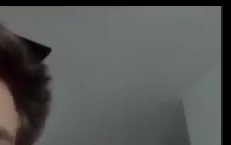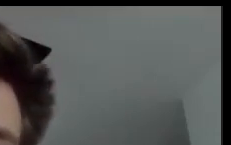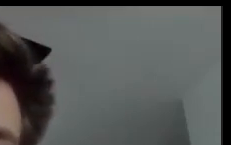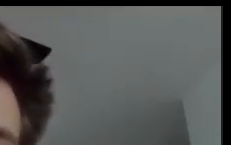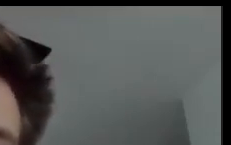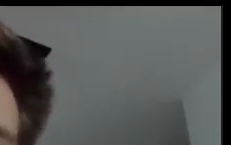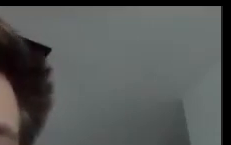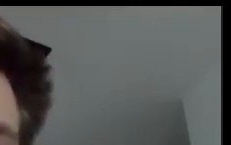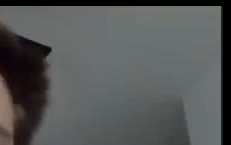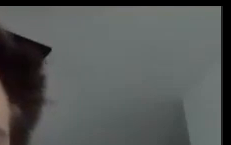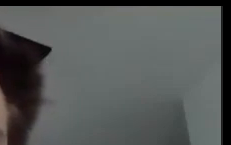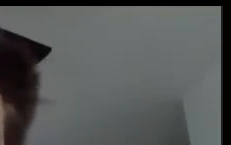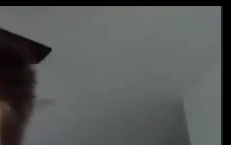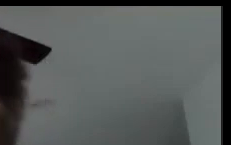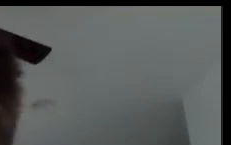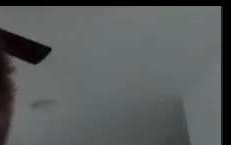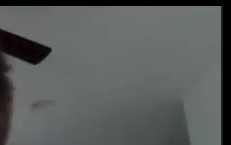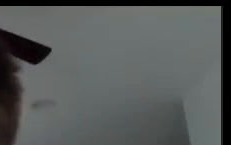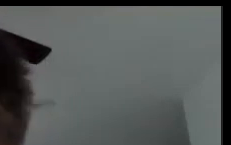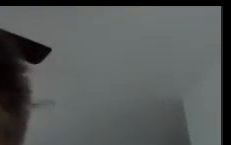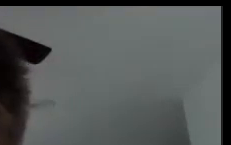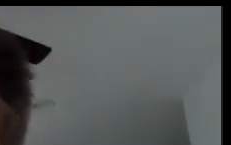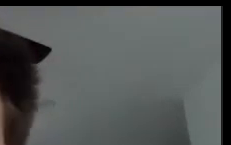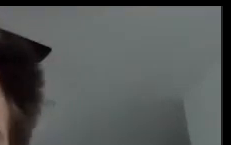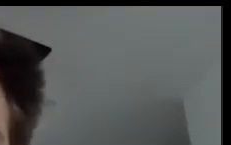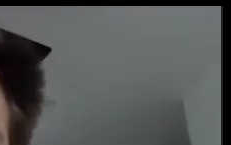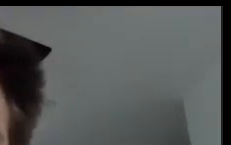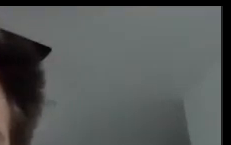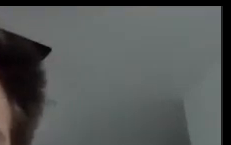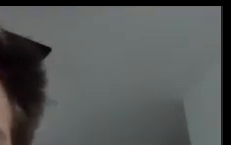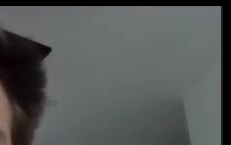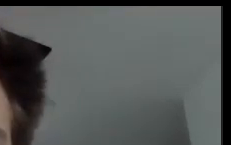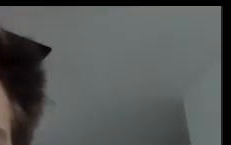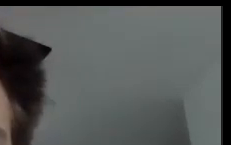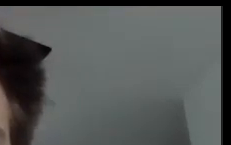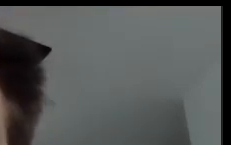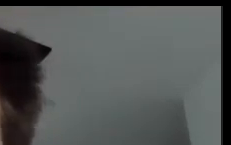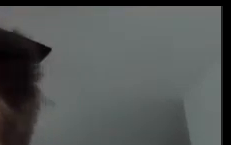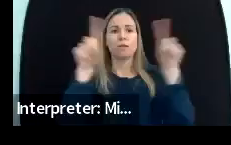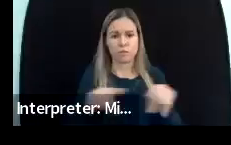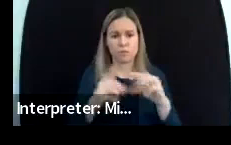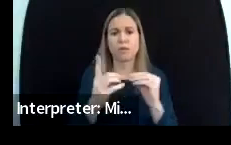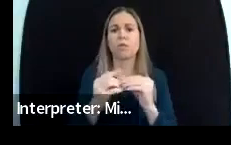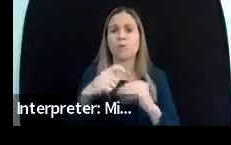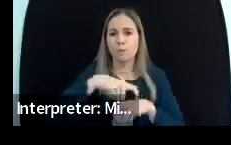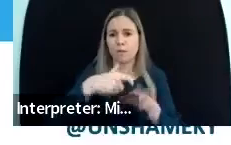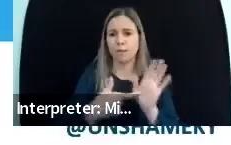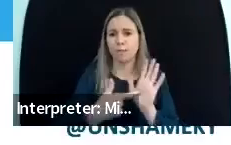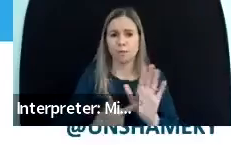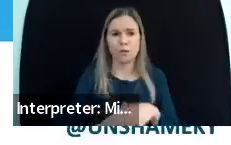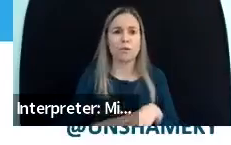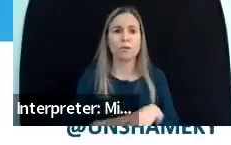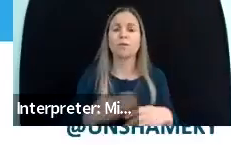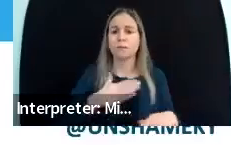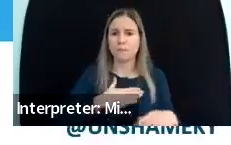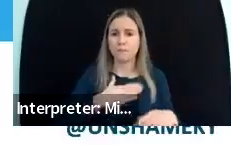with, we encourage you to do that. I'm going to share my screen one more time with just my